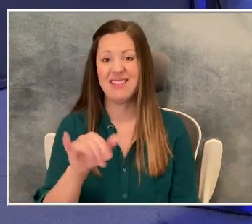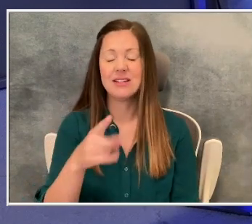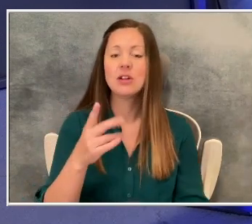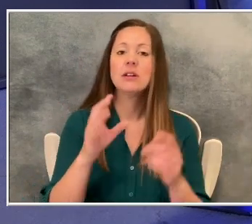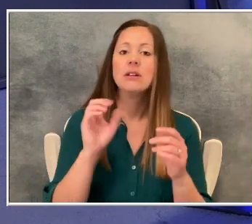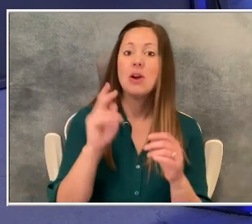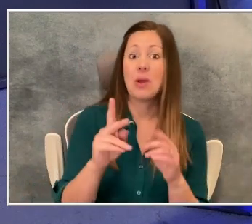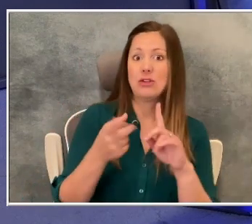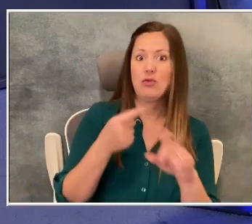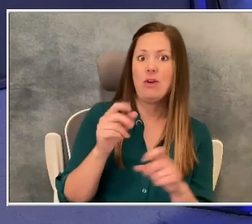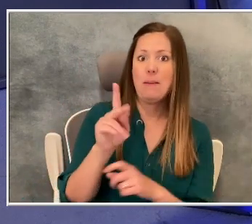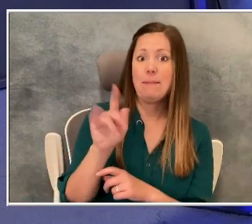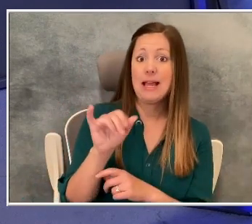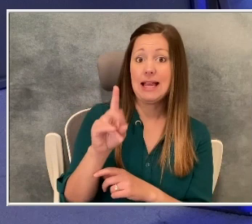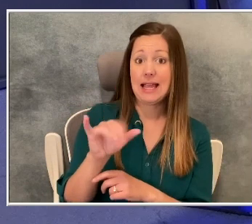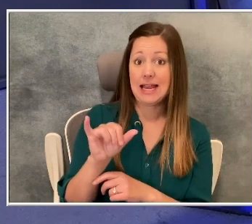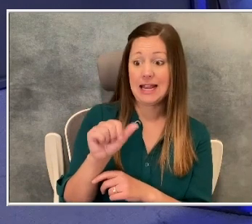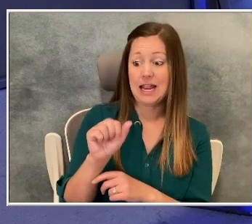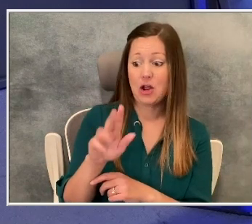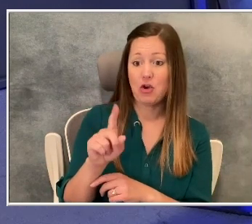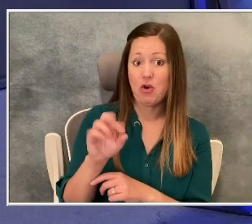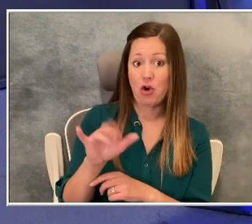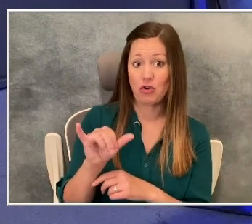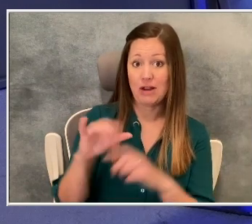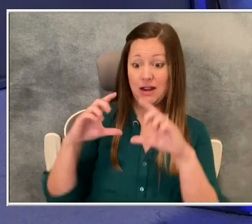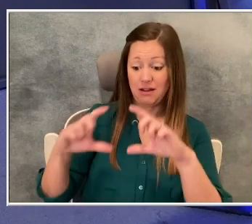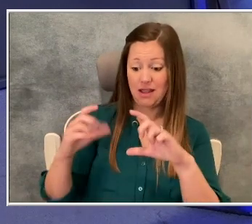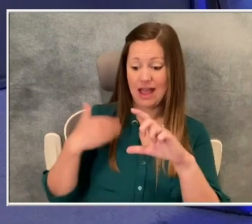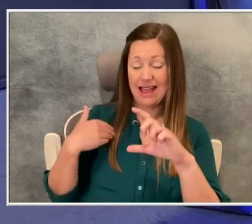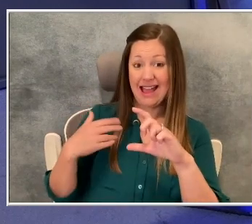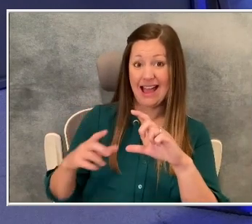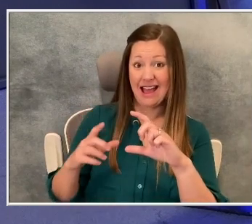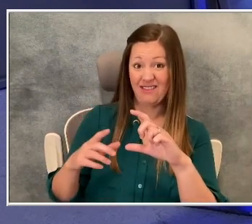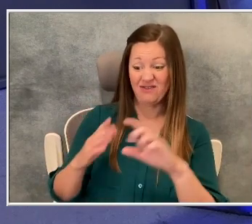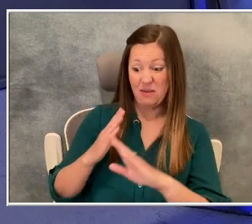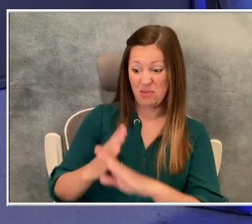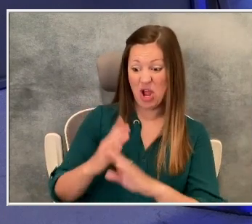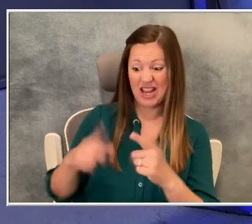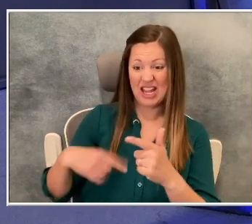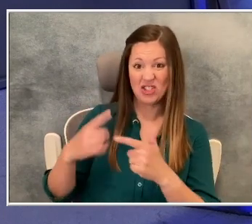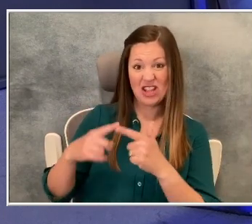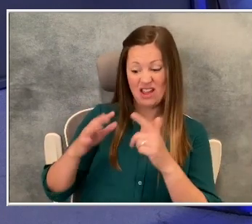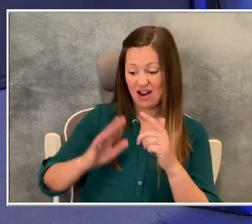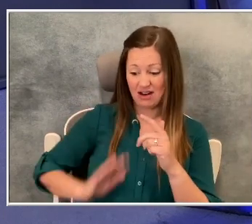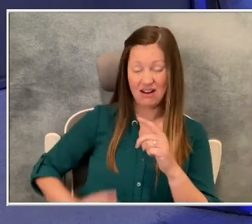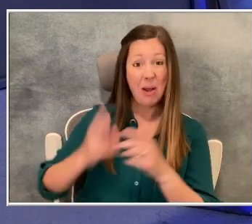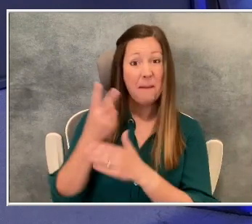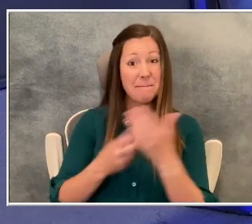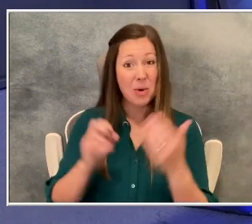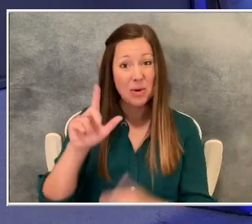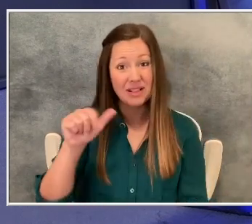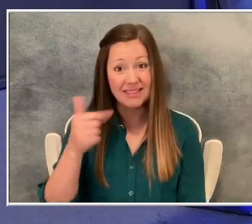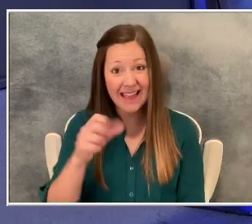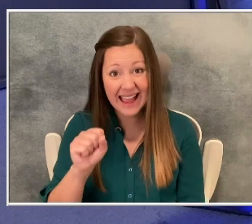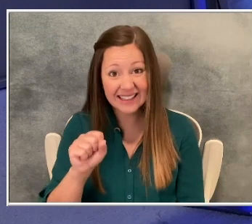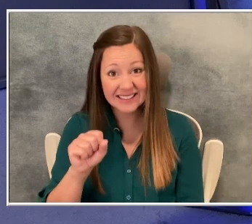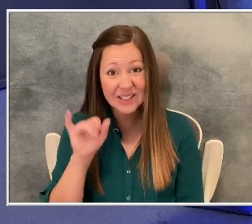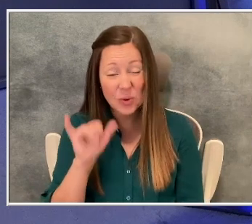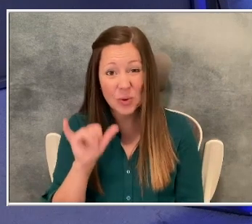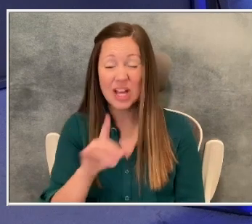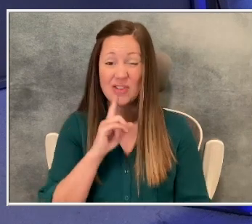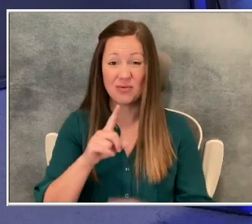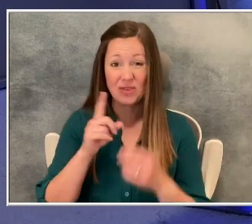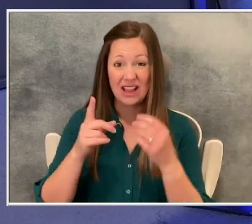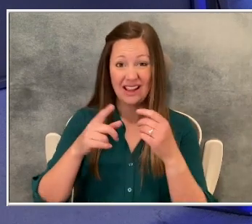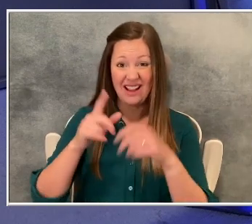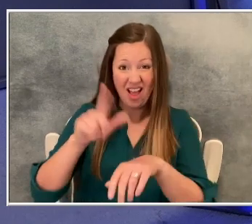arteries down to kind of where it goes into both legs. That's a pretty long blockage, right? And you think about that, that's kind of around from your umbilical cord down into your